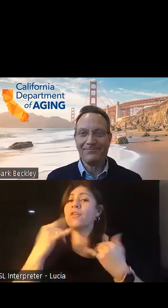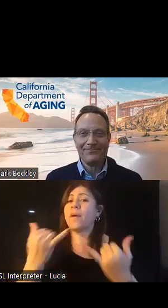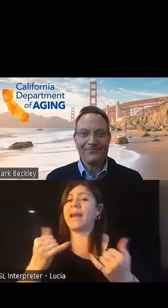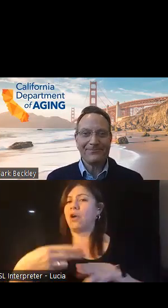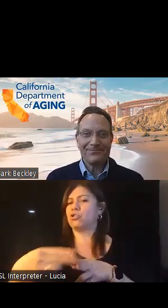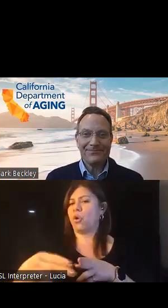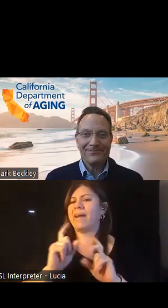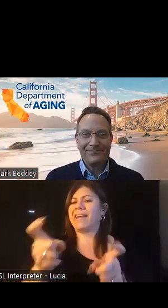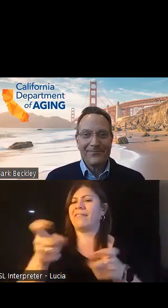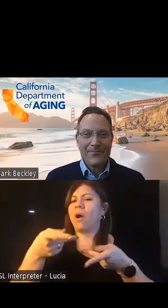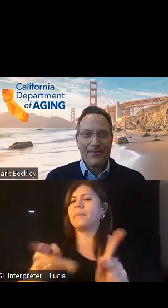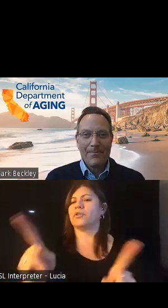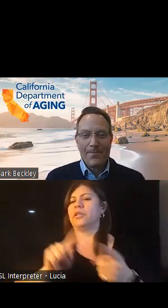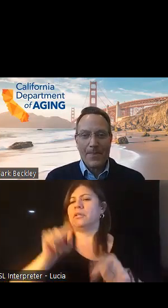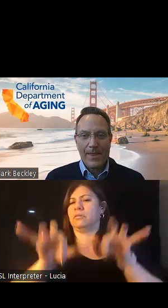chat.